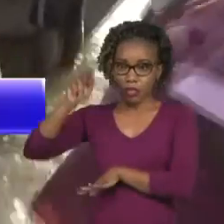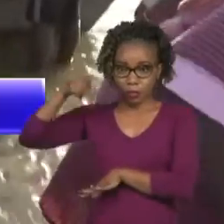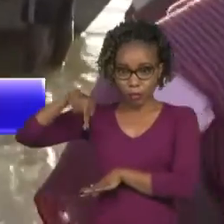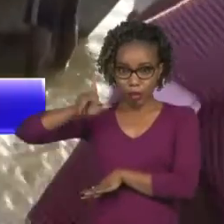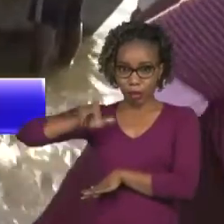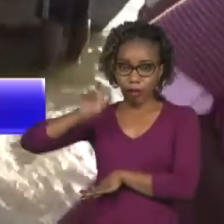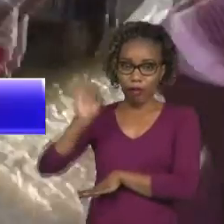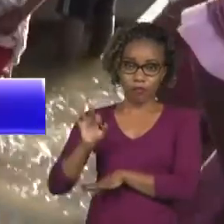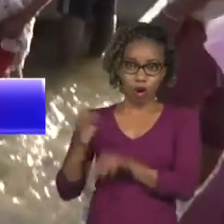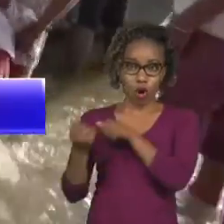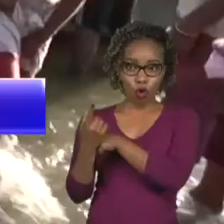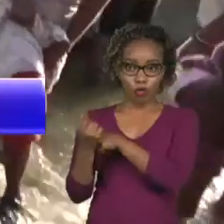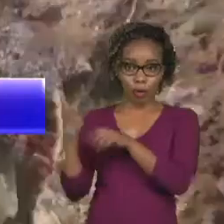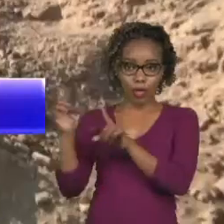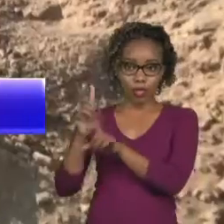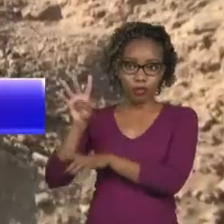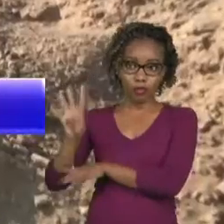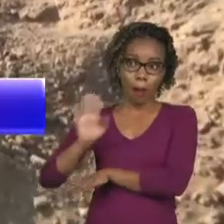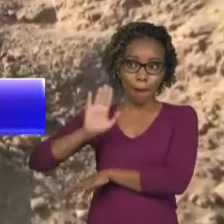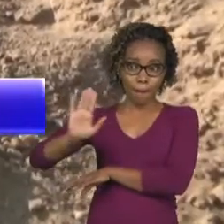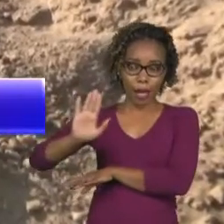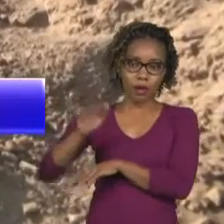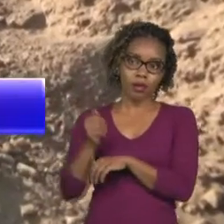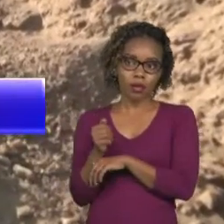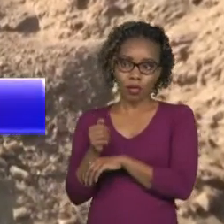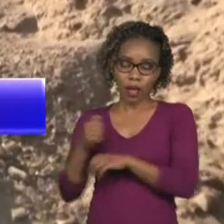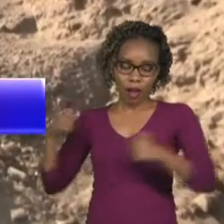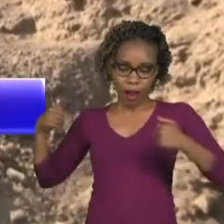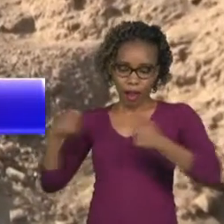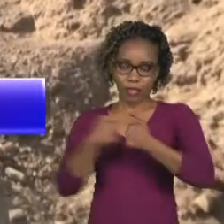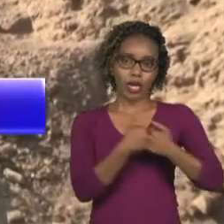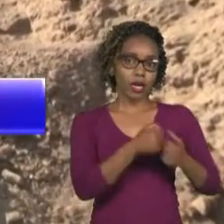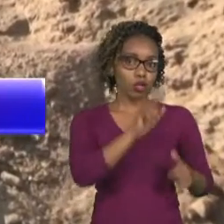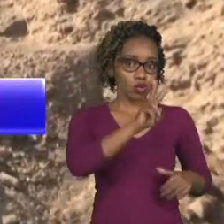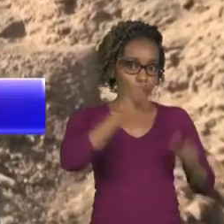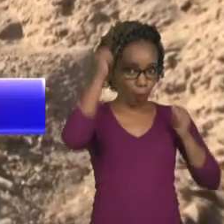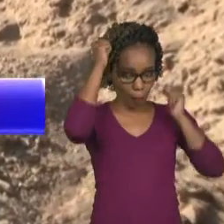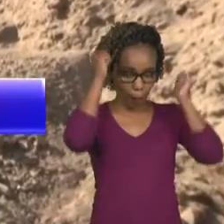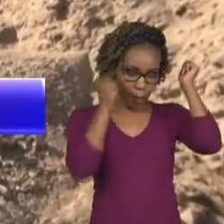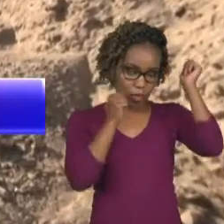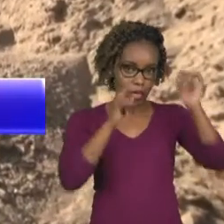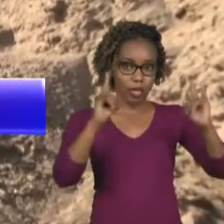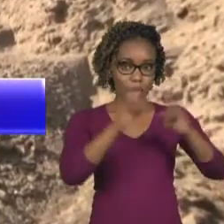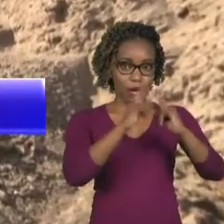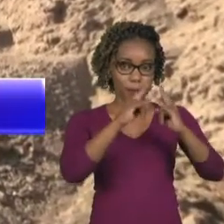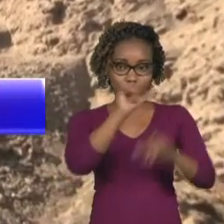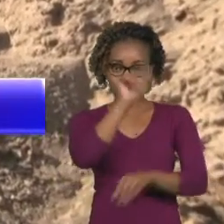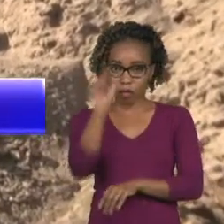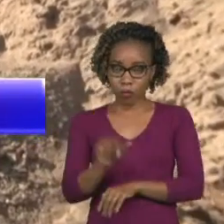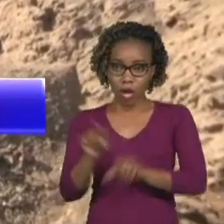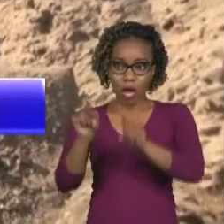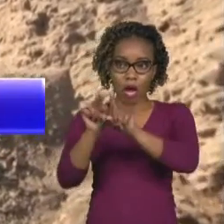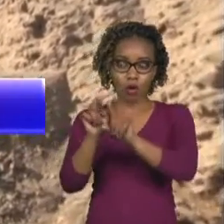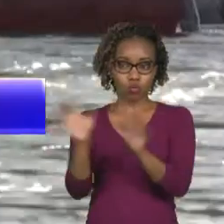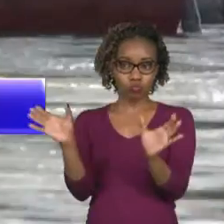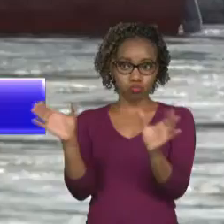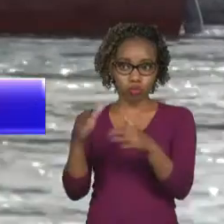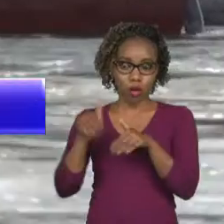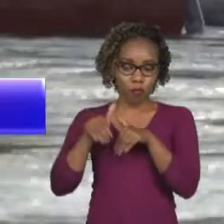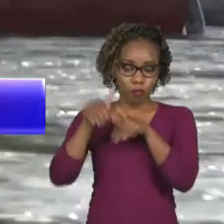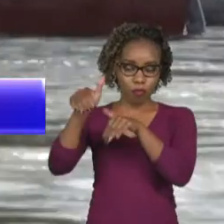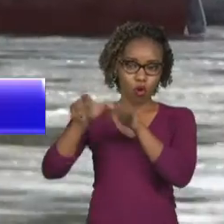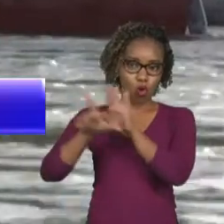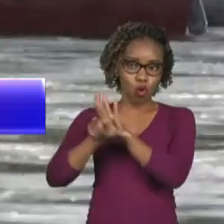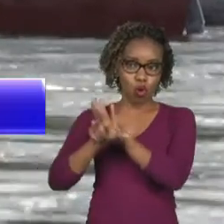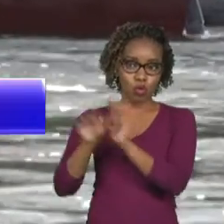4th, accusing its forces of attacking 2 federal military camps in the region and the party of defying his government